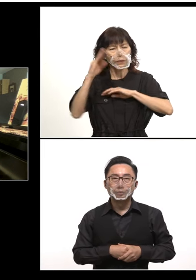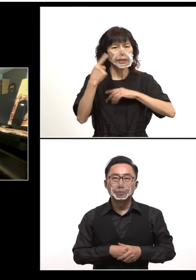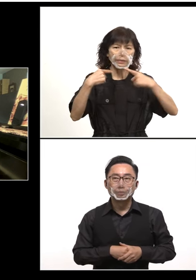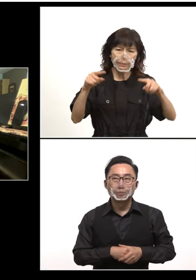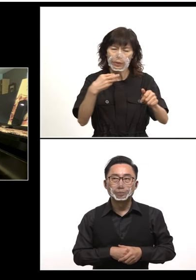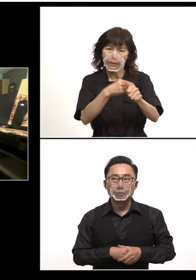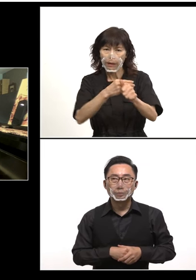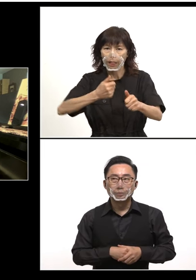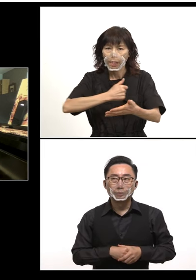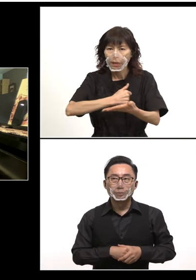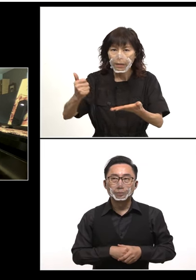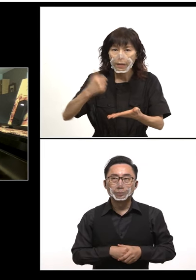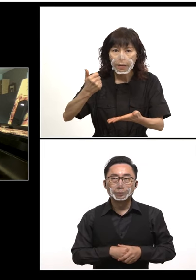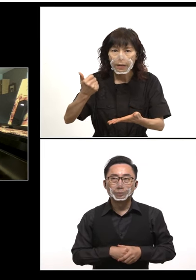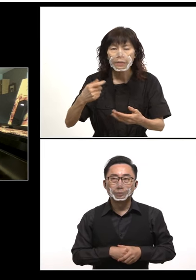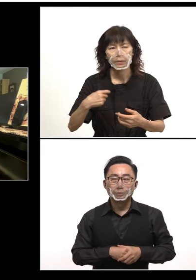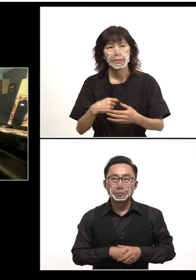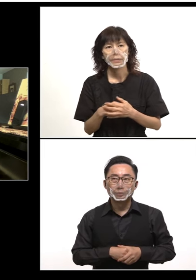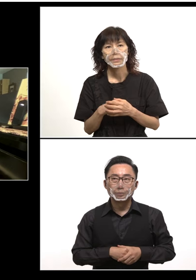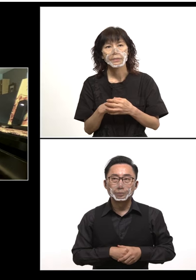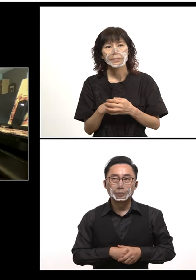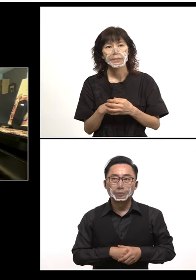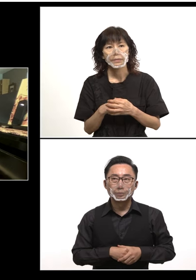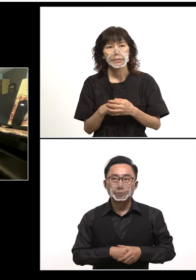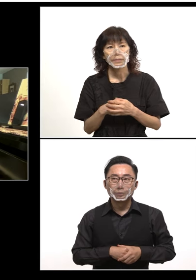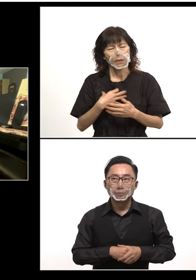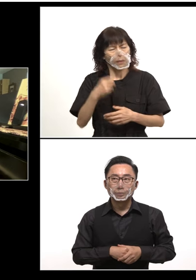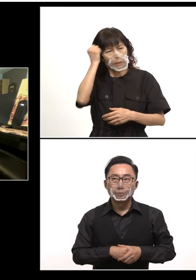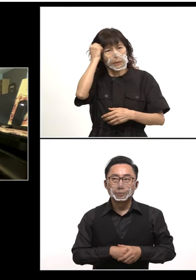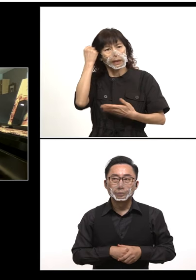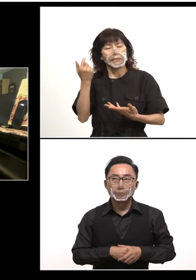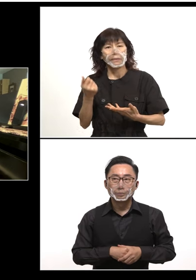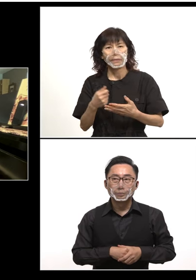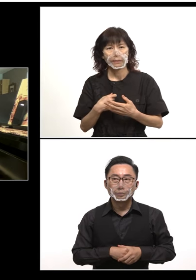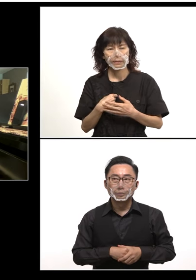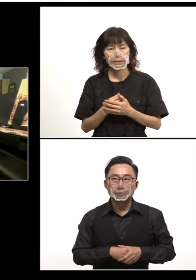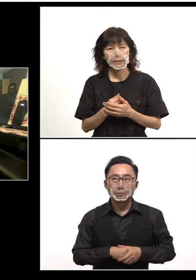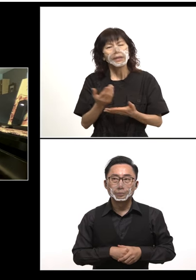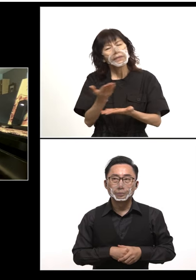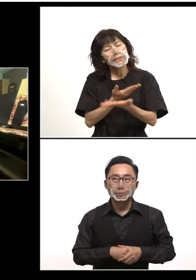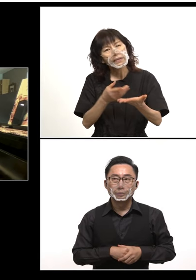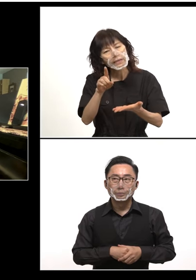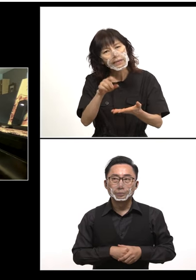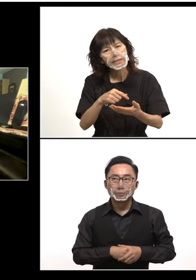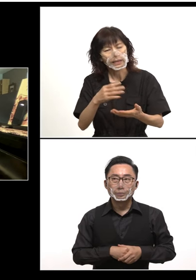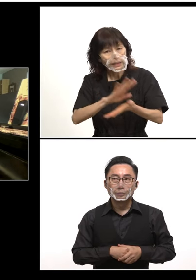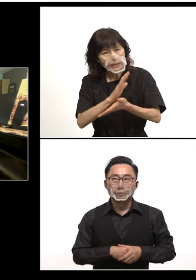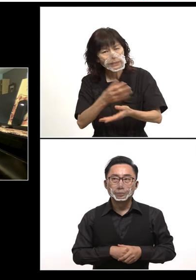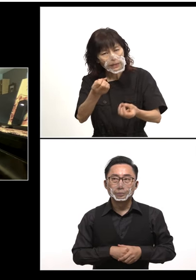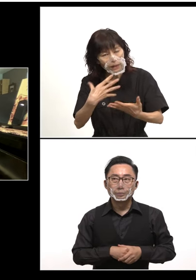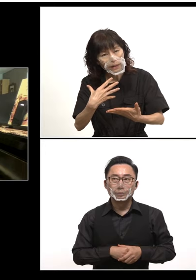contrapuntal part is, for me, the most difficult to teach in terms of piano teaching. So can you share some experience on that?